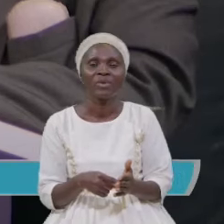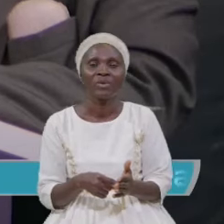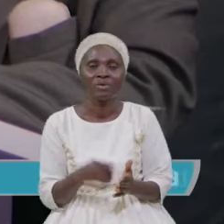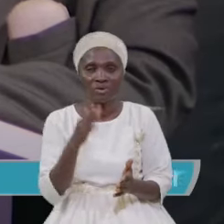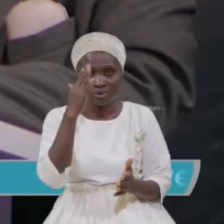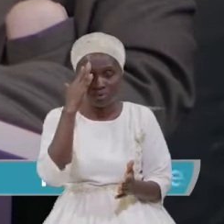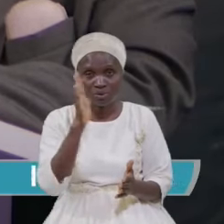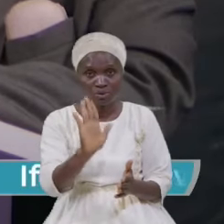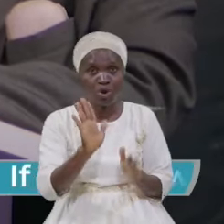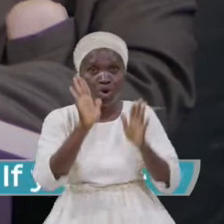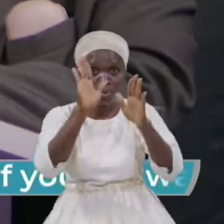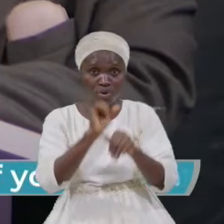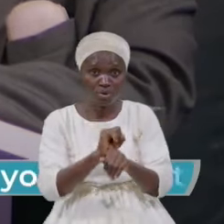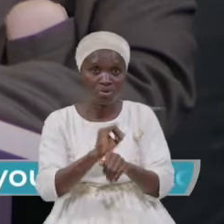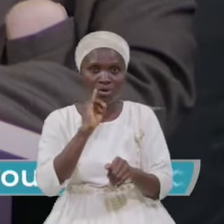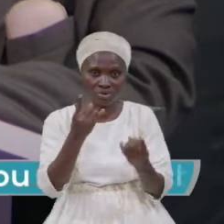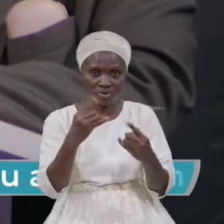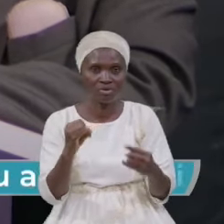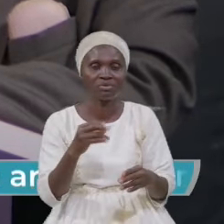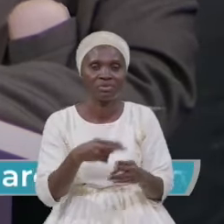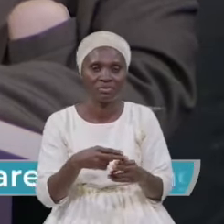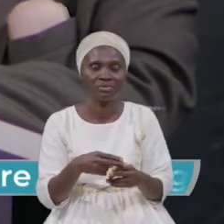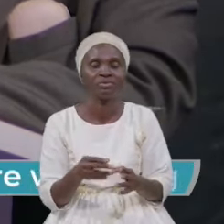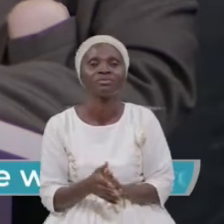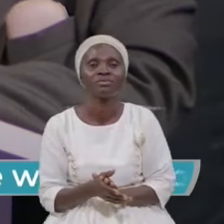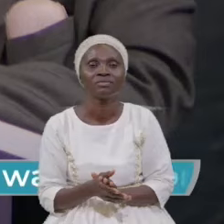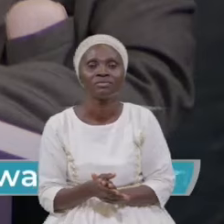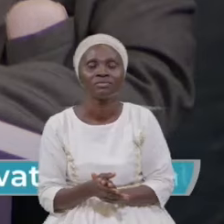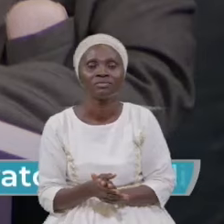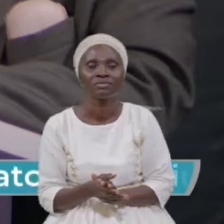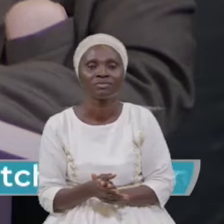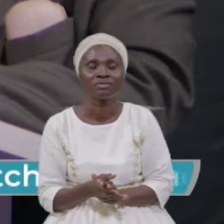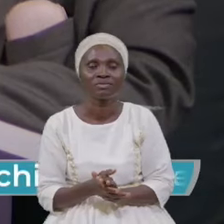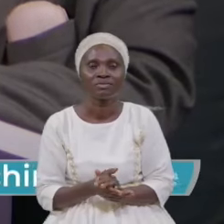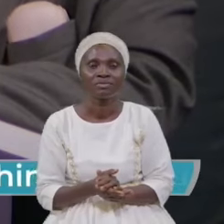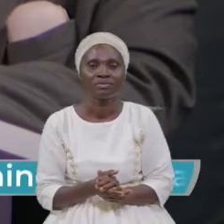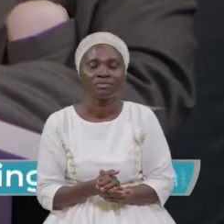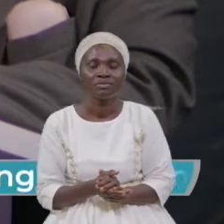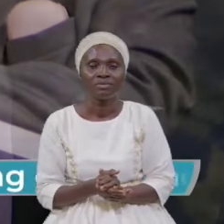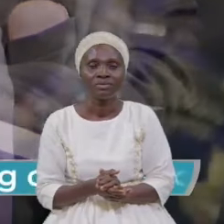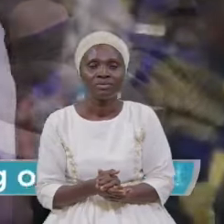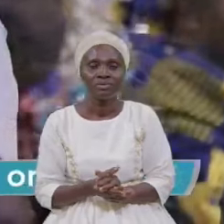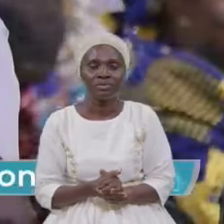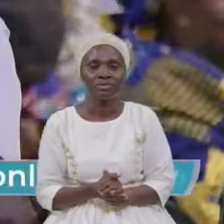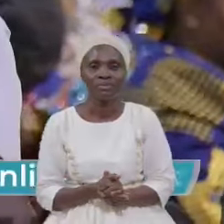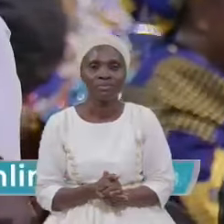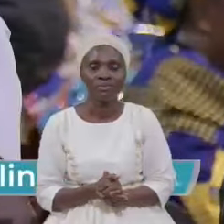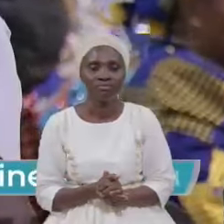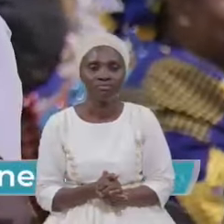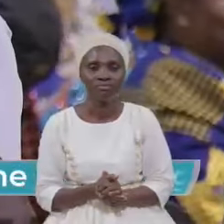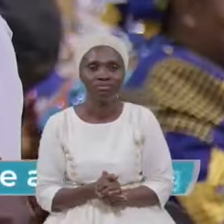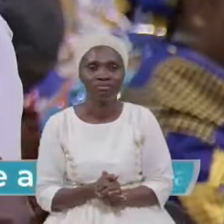and your names are written, others bend down your head and be telling the